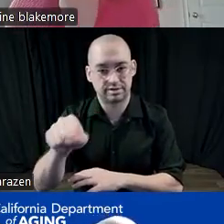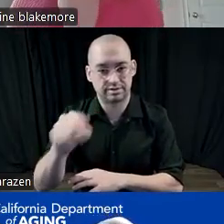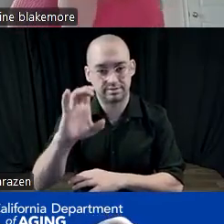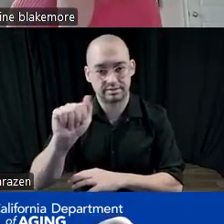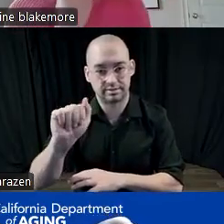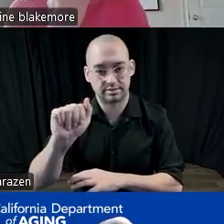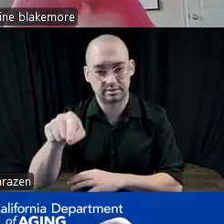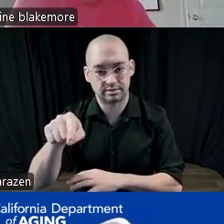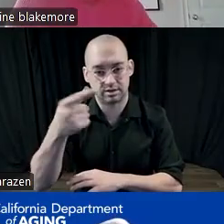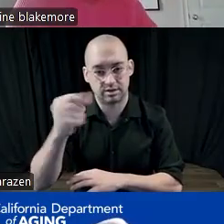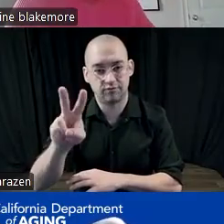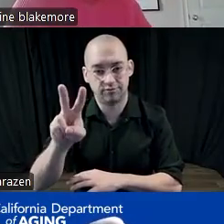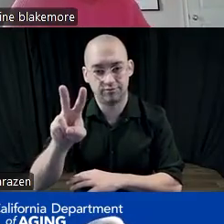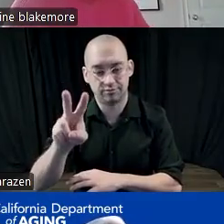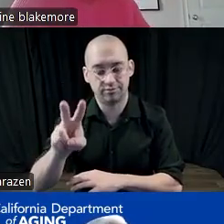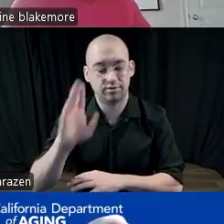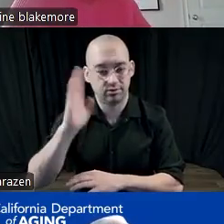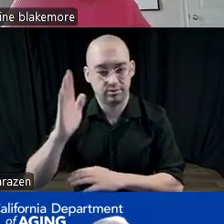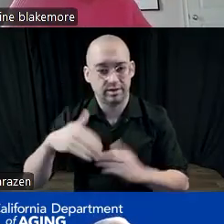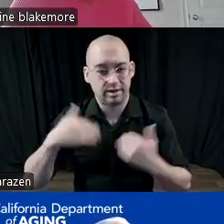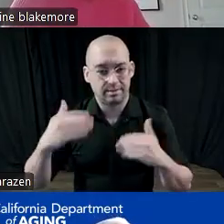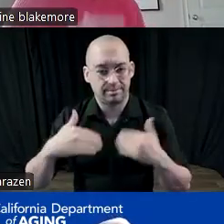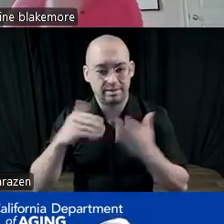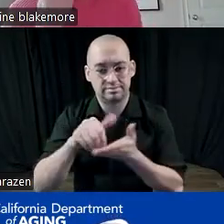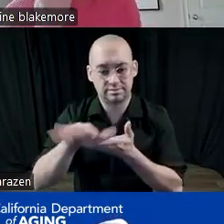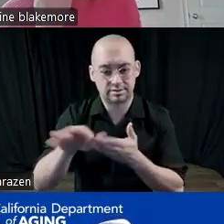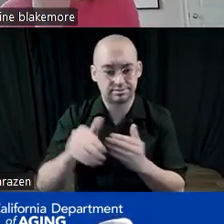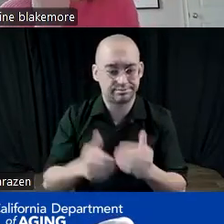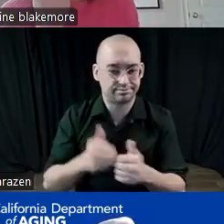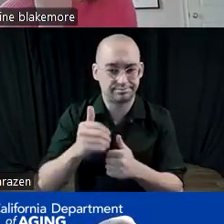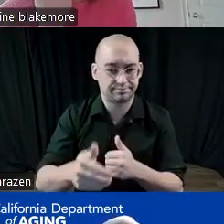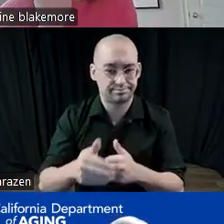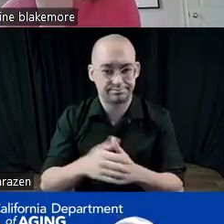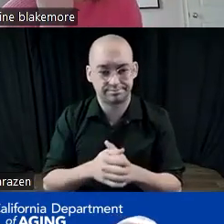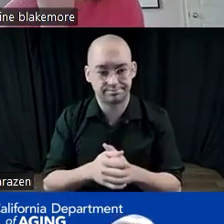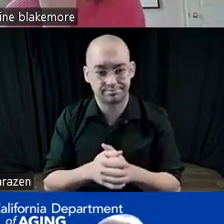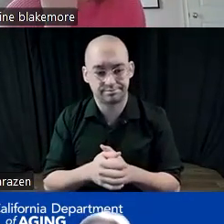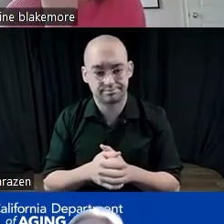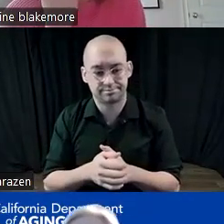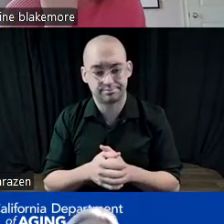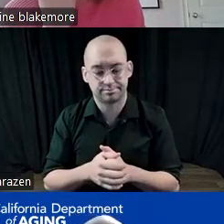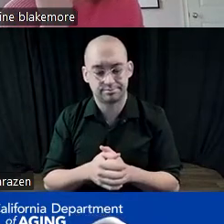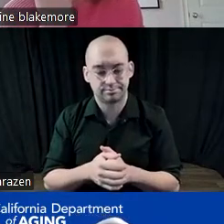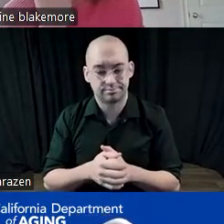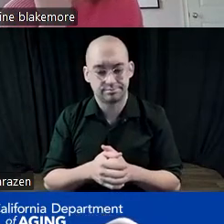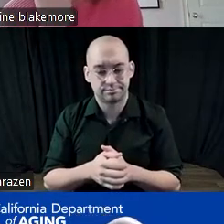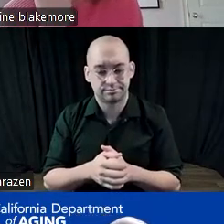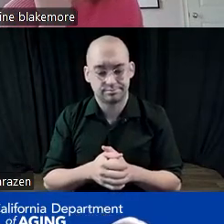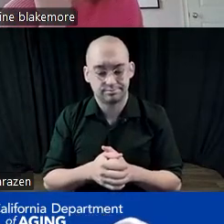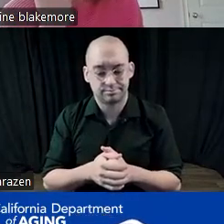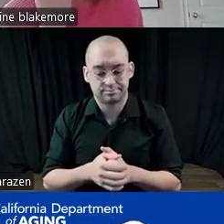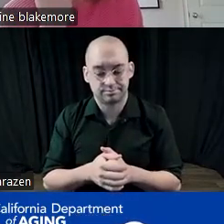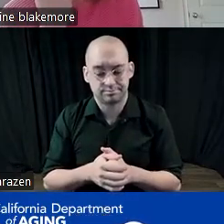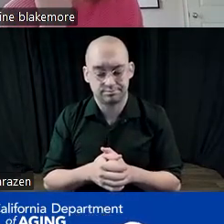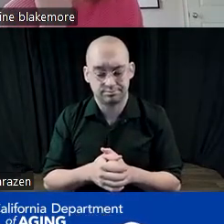@aging.ca.gov. And we'd be happy to forward those on, respond, or do what we need to do.